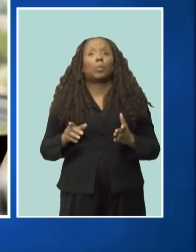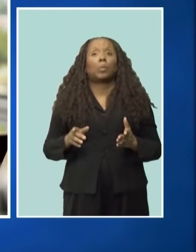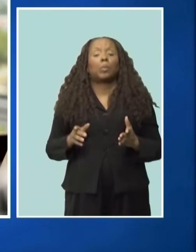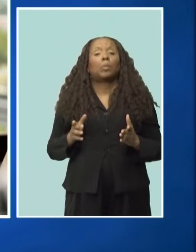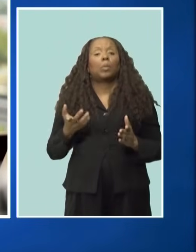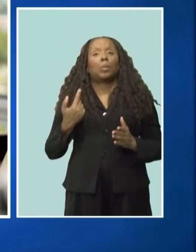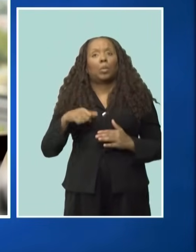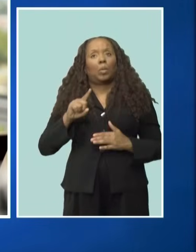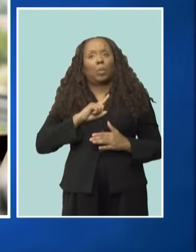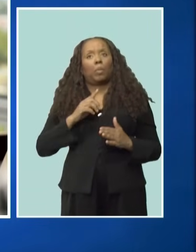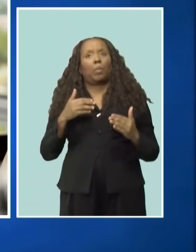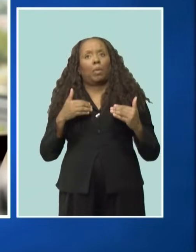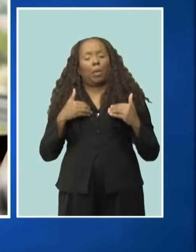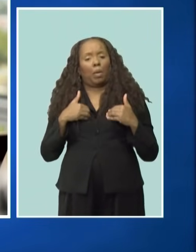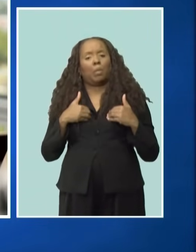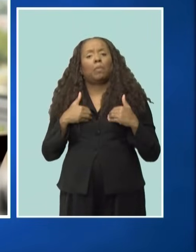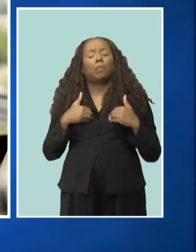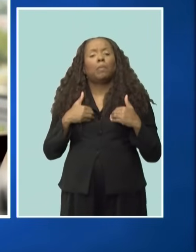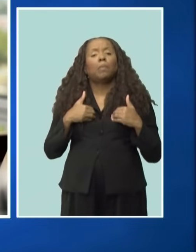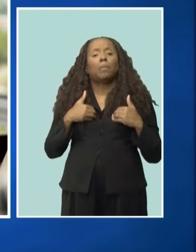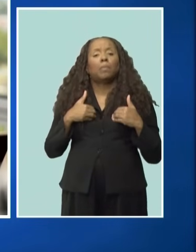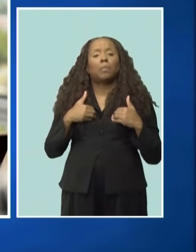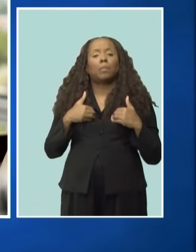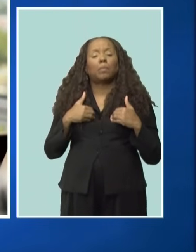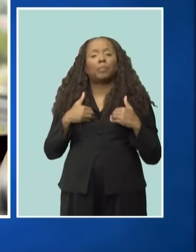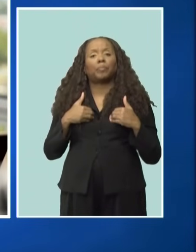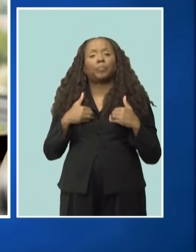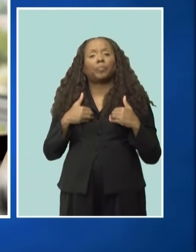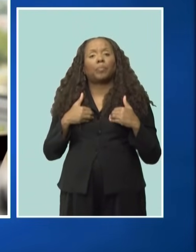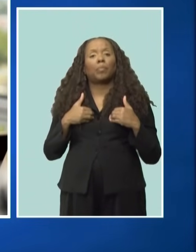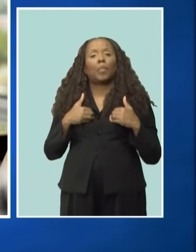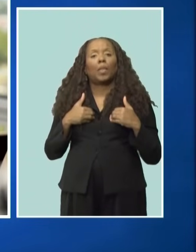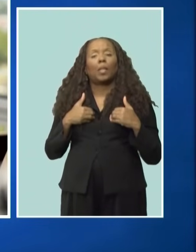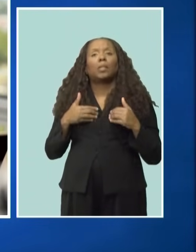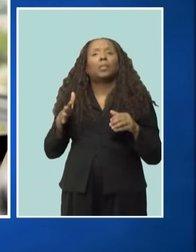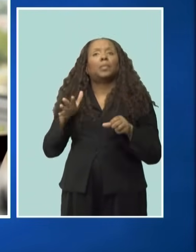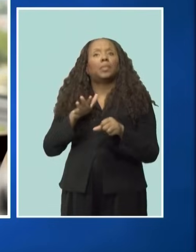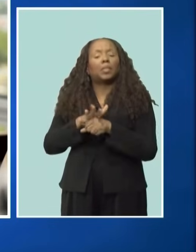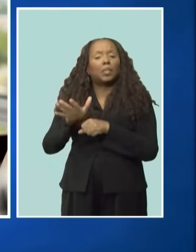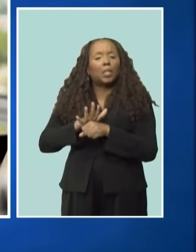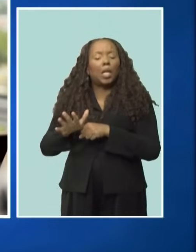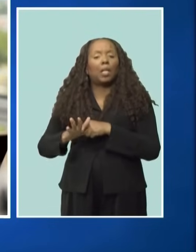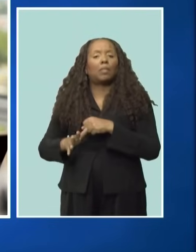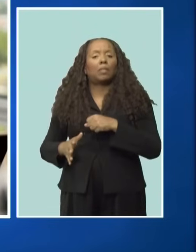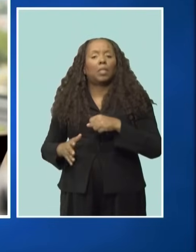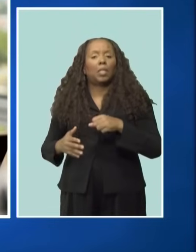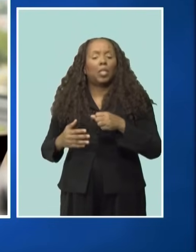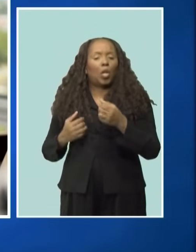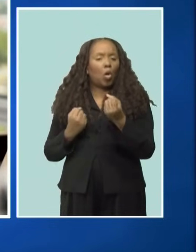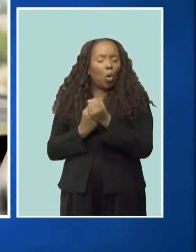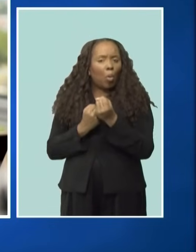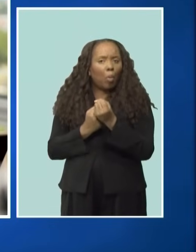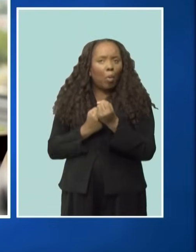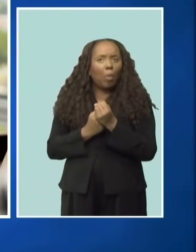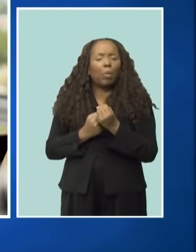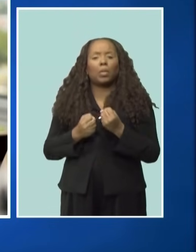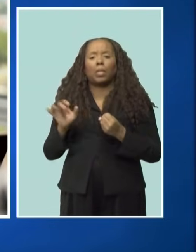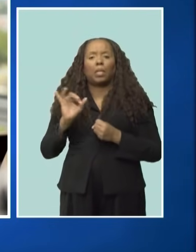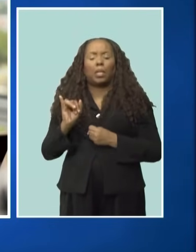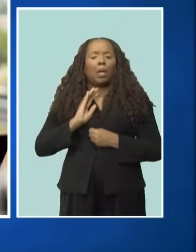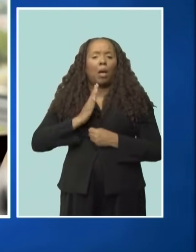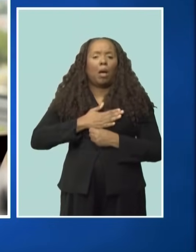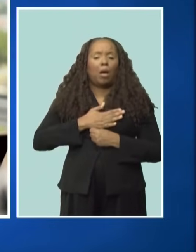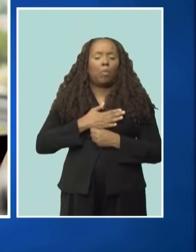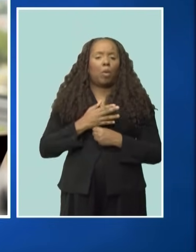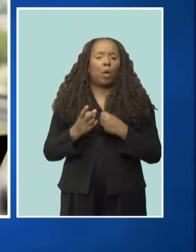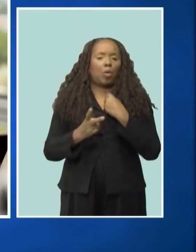buffers in terms of economic resilience, primarily the reserves as